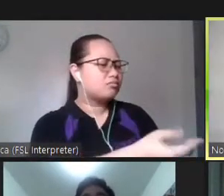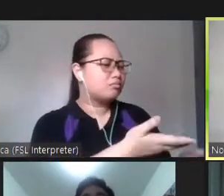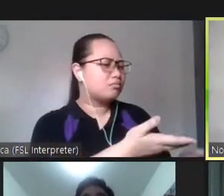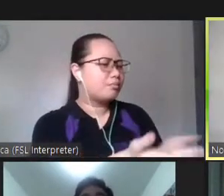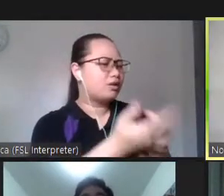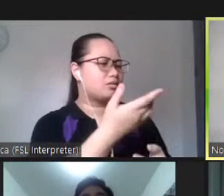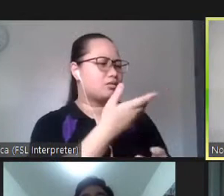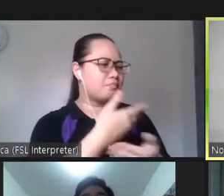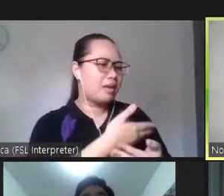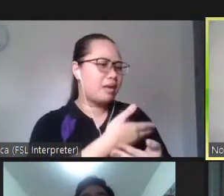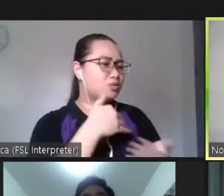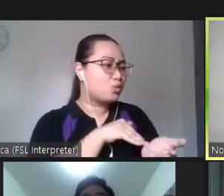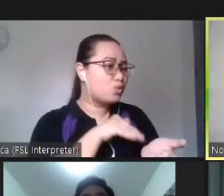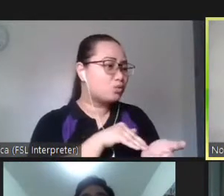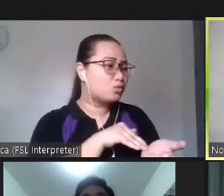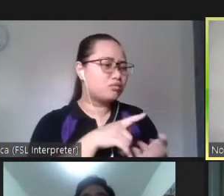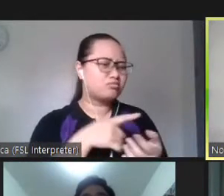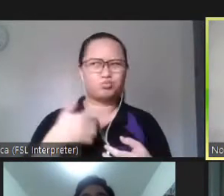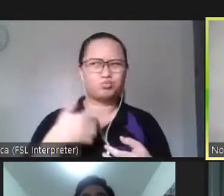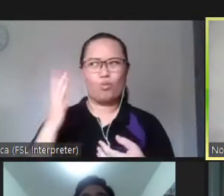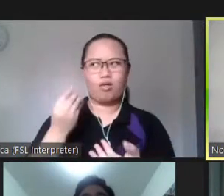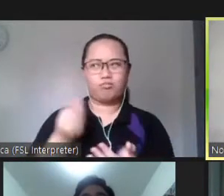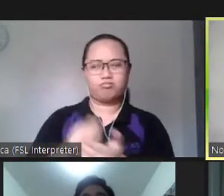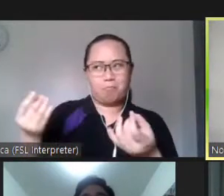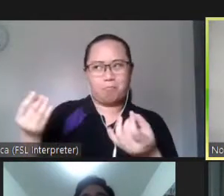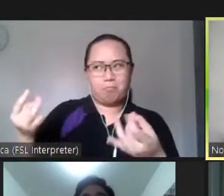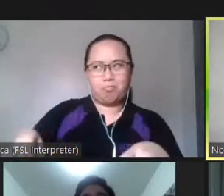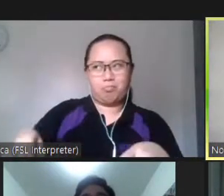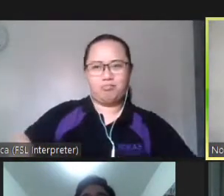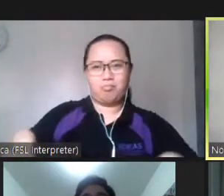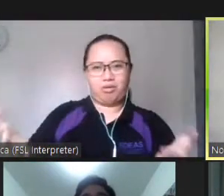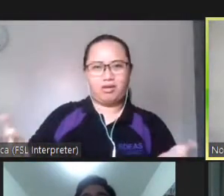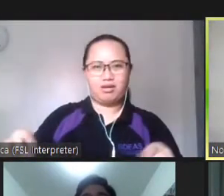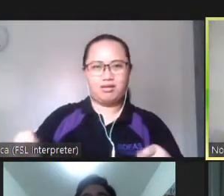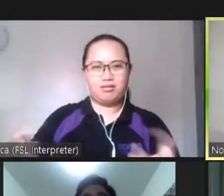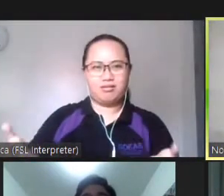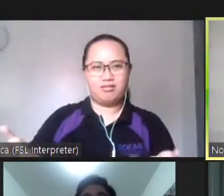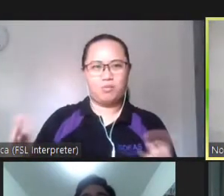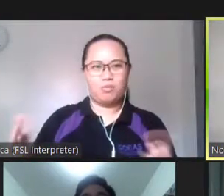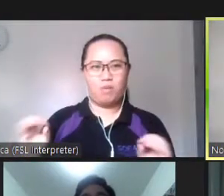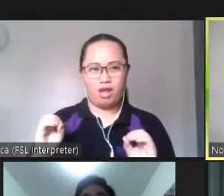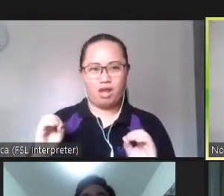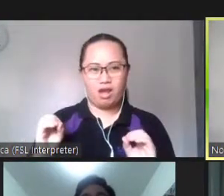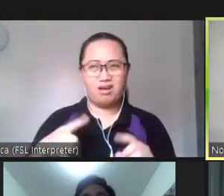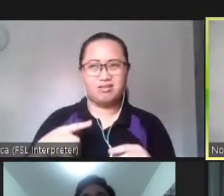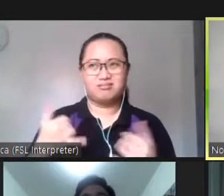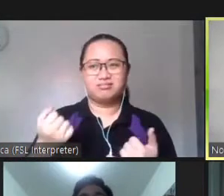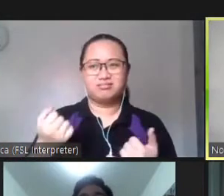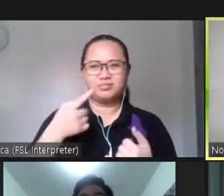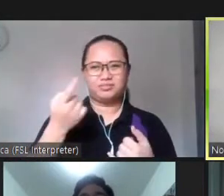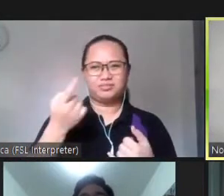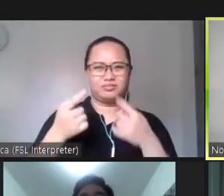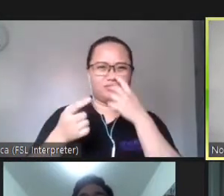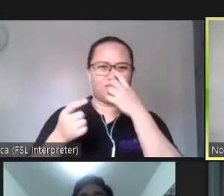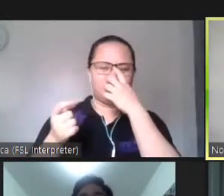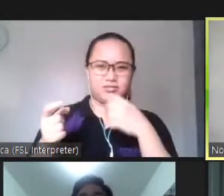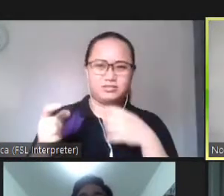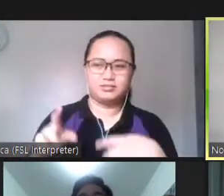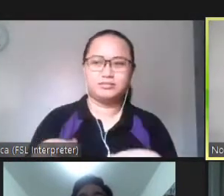wala siyang pera. So sa akin parang, that's not a problem, especially now. You're in Tacloban, the hub of all the